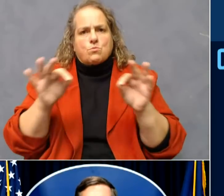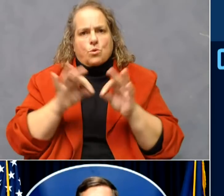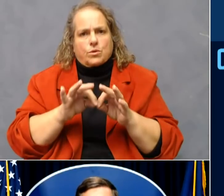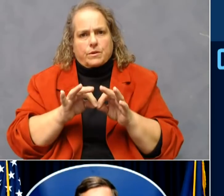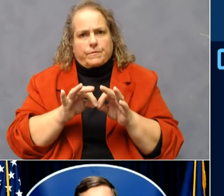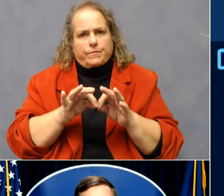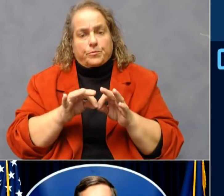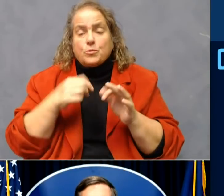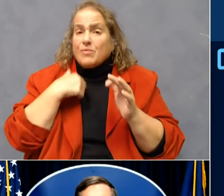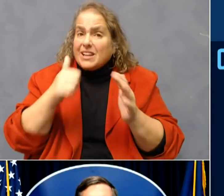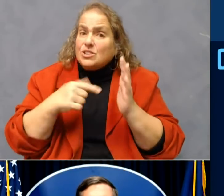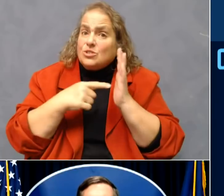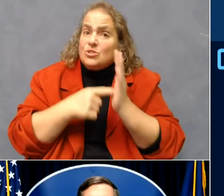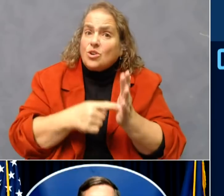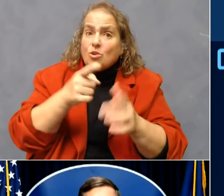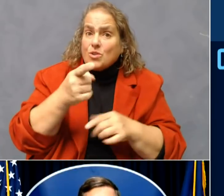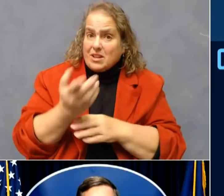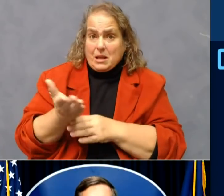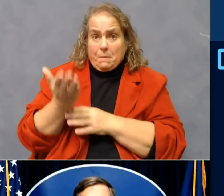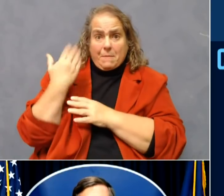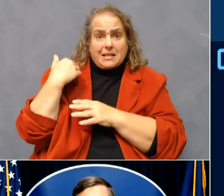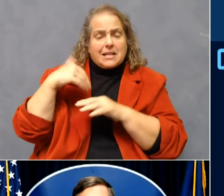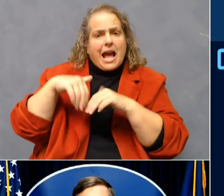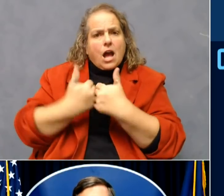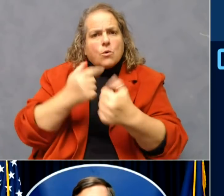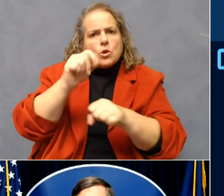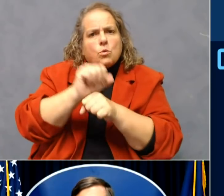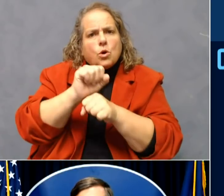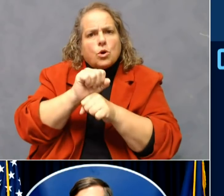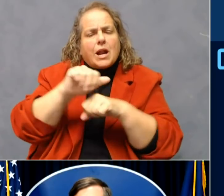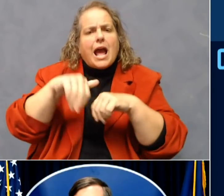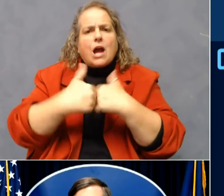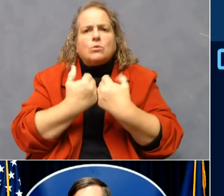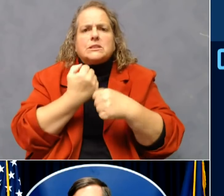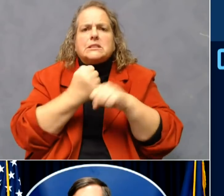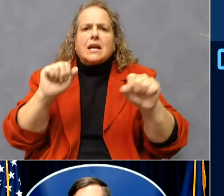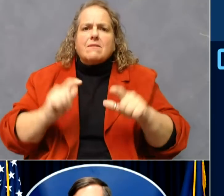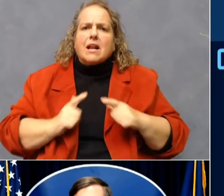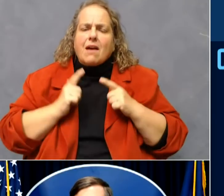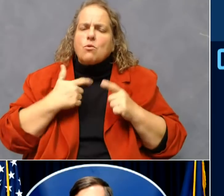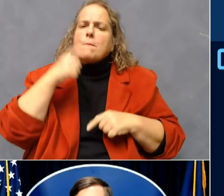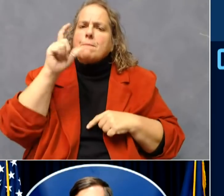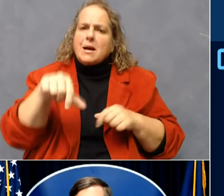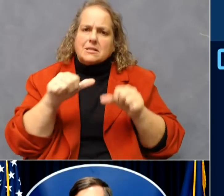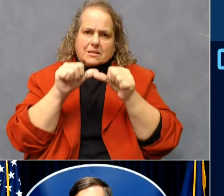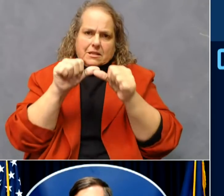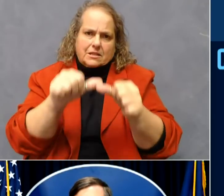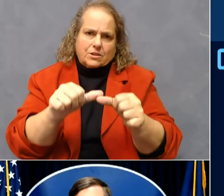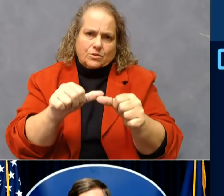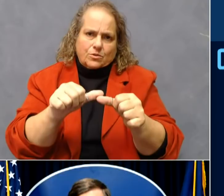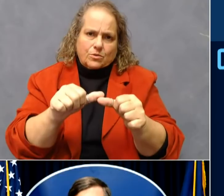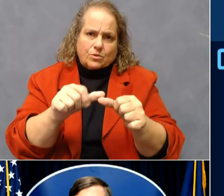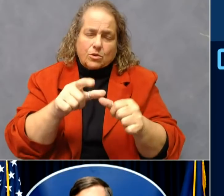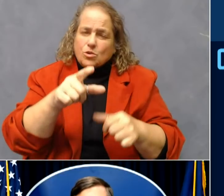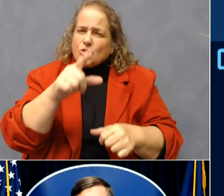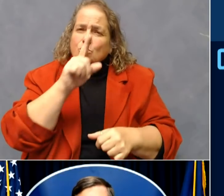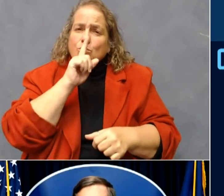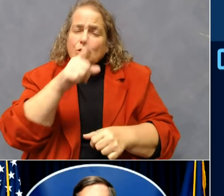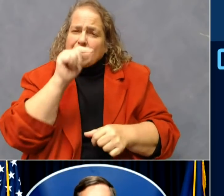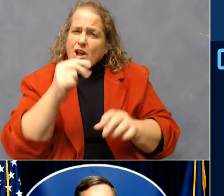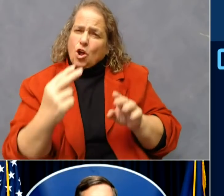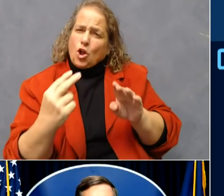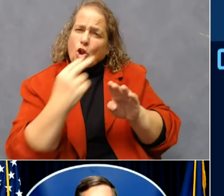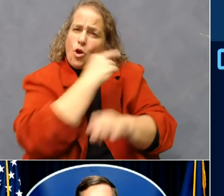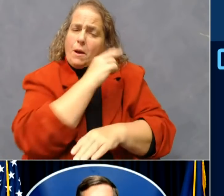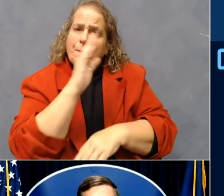worked, how they have saved lives, and we've got to continue to do this. This is a story looking back where Kentucky can